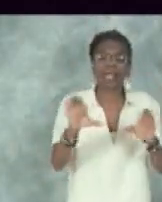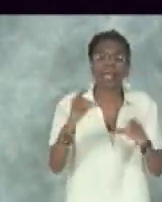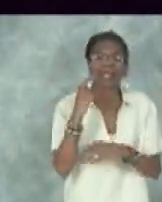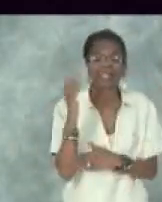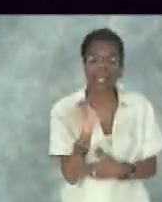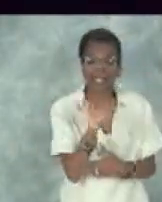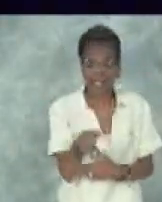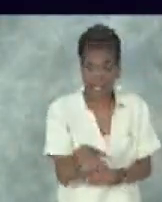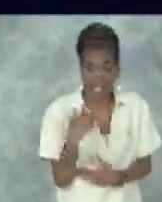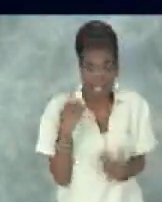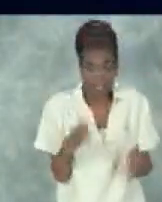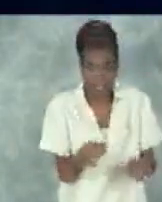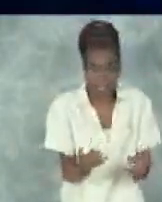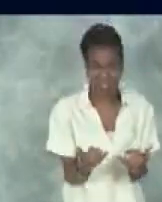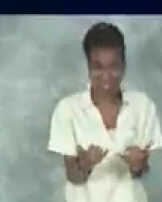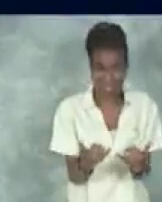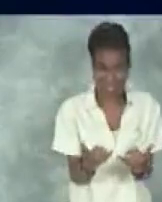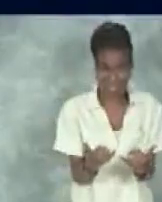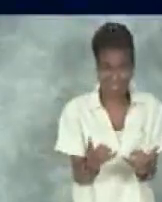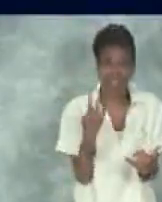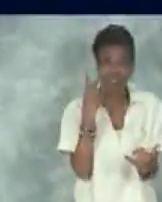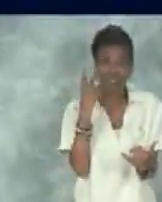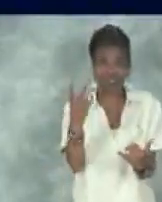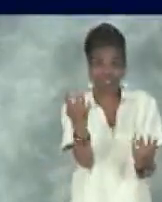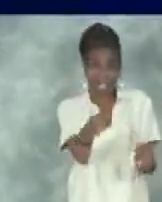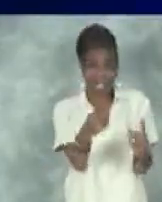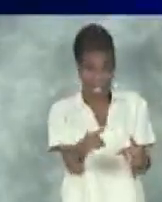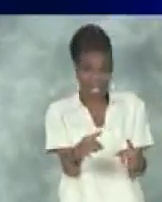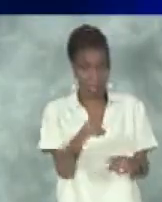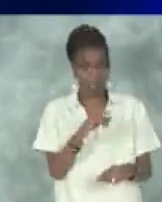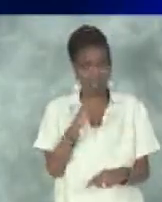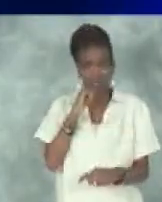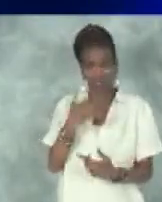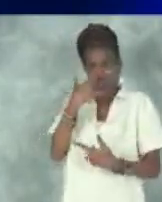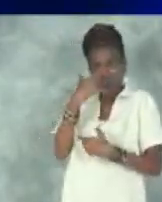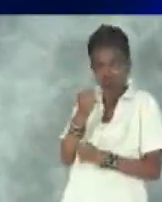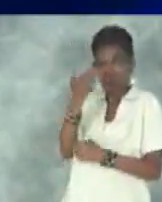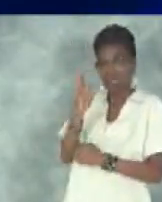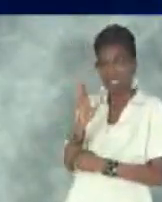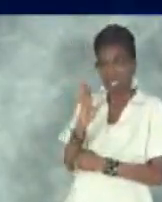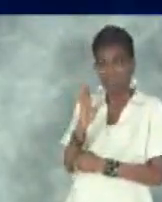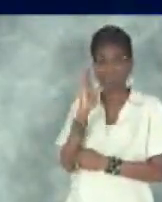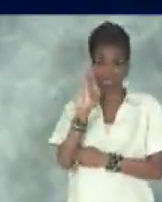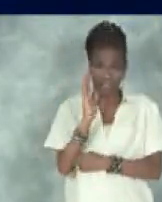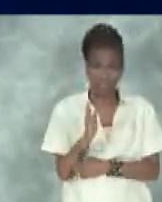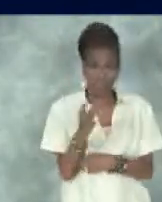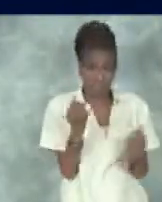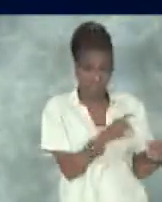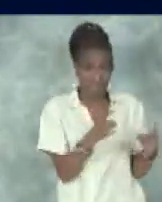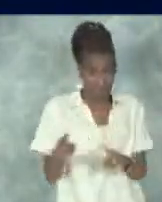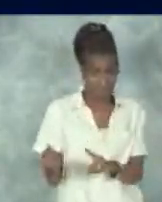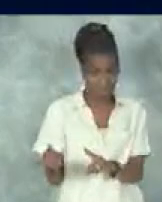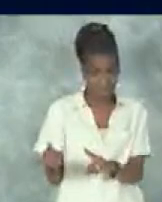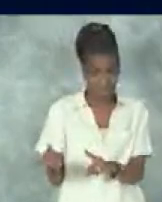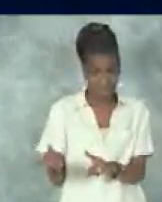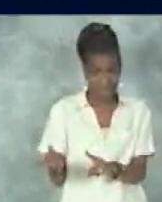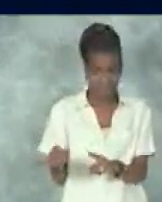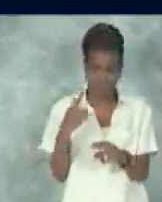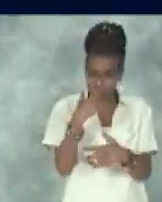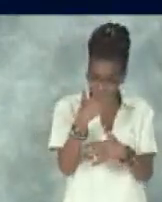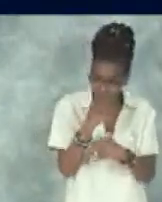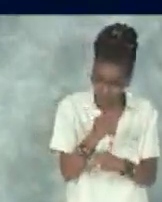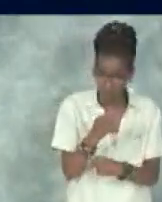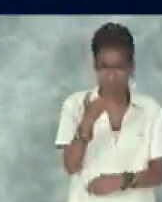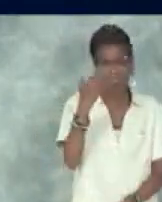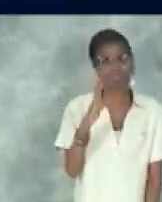so, until it becomes so, because it shall come to pass. I